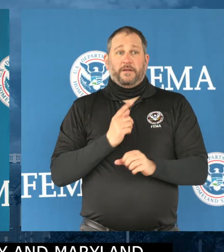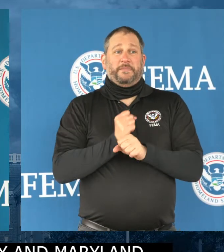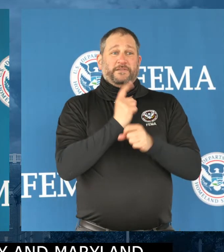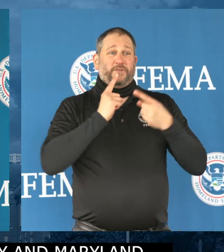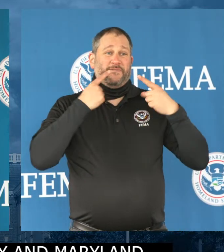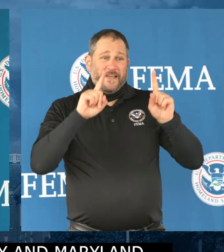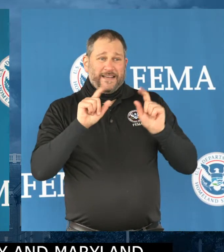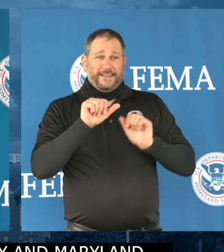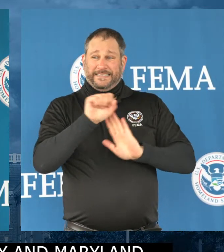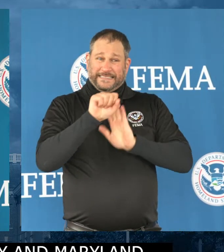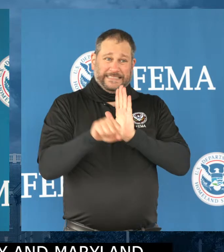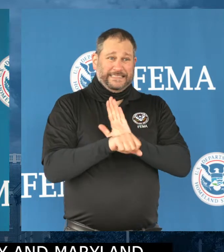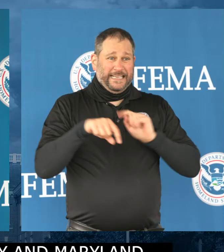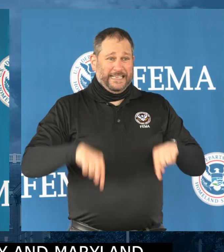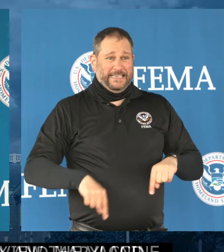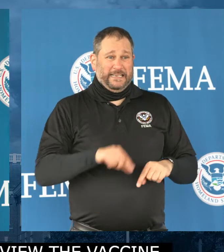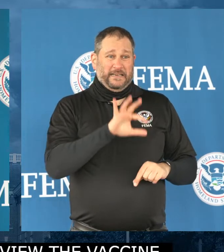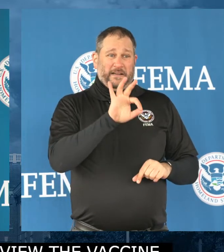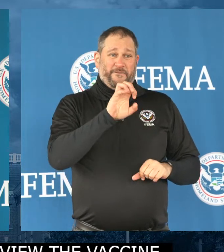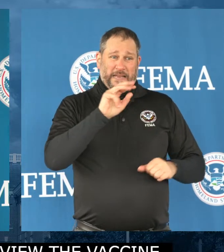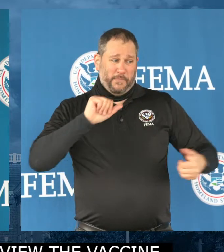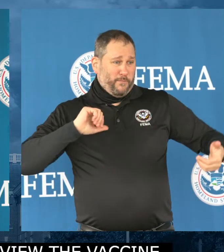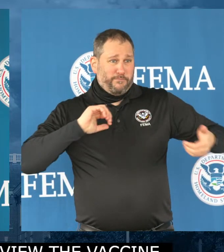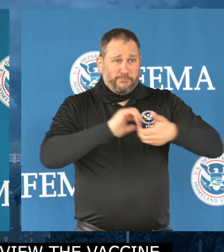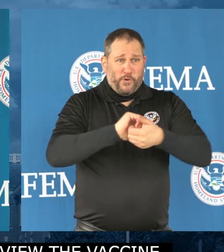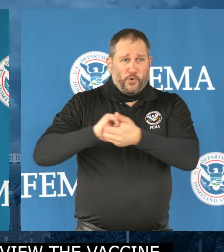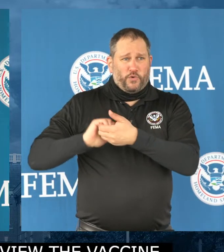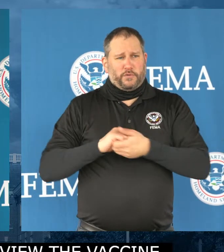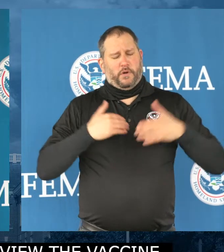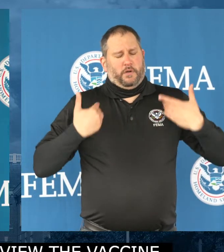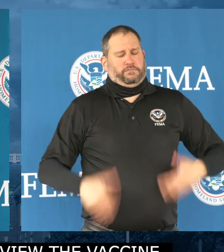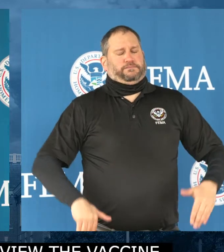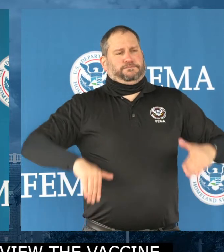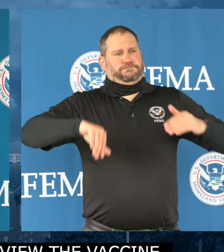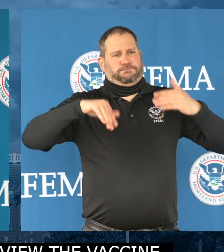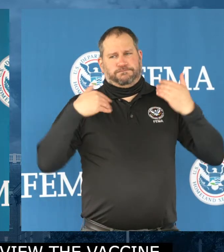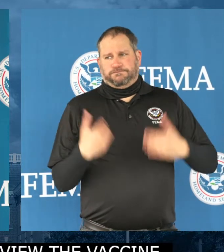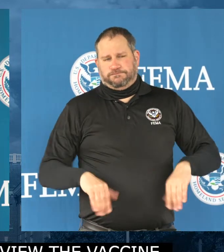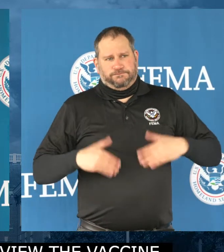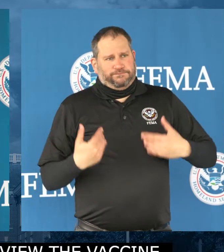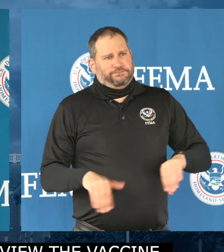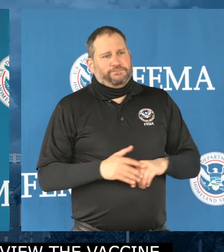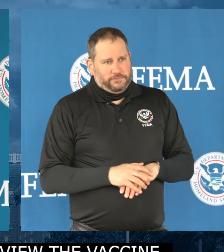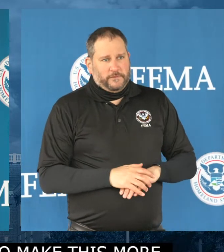state and FEMA partnership here has been absolutely tremendous.